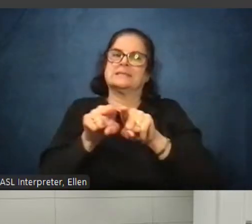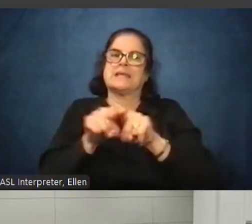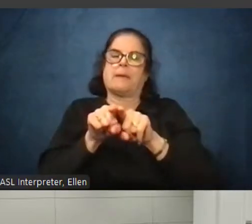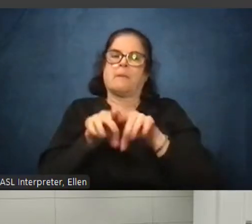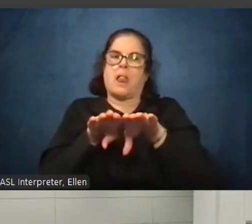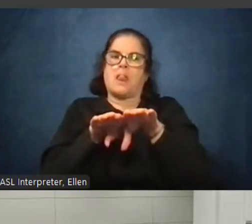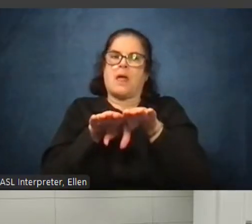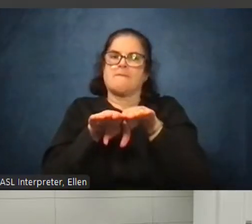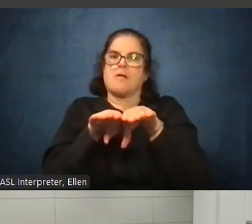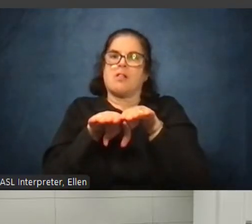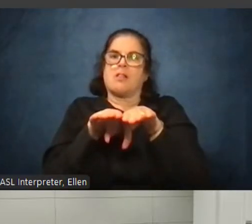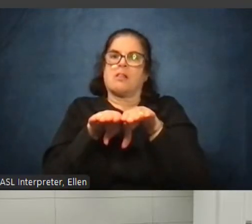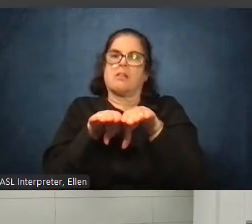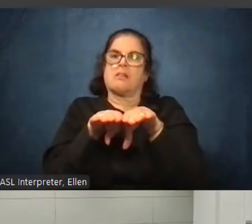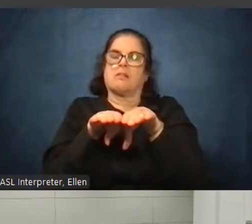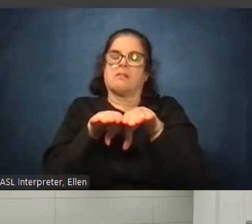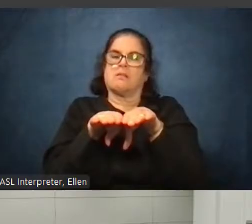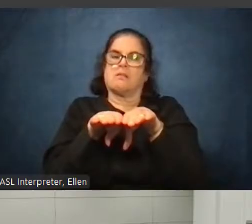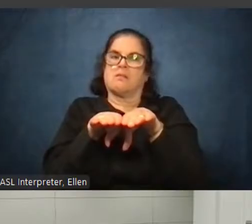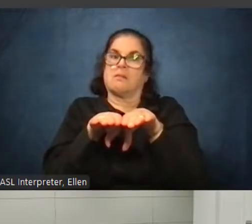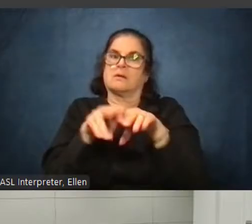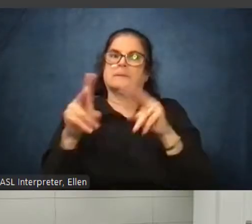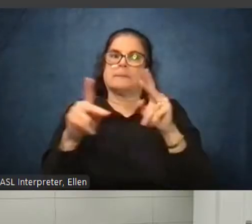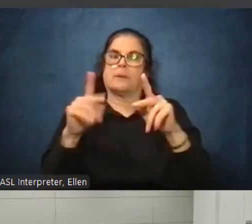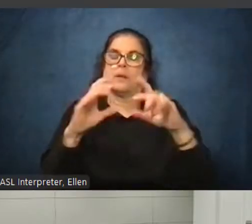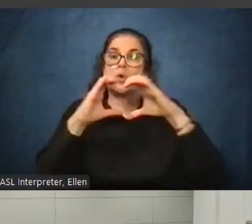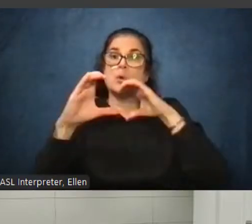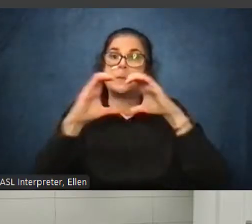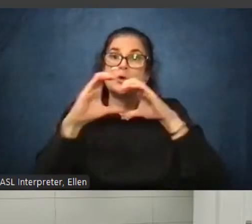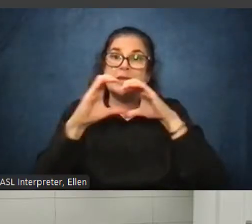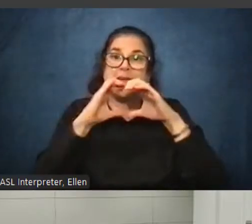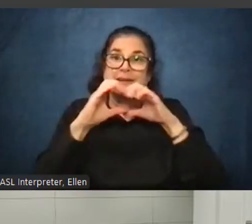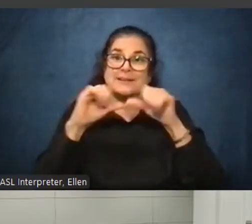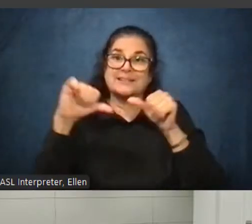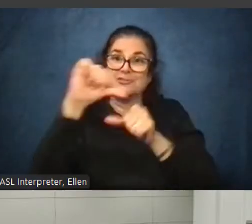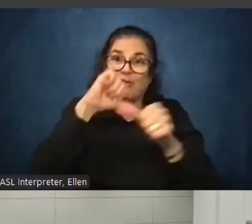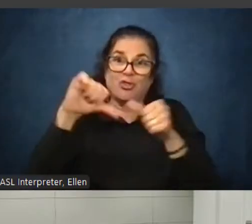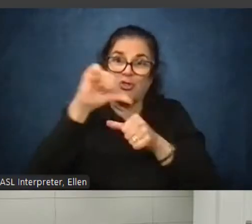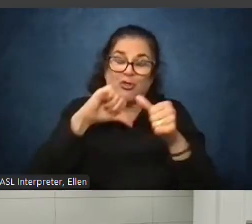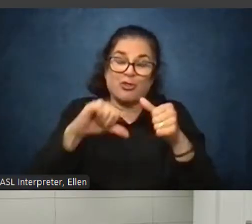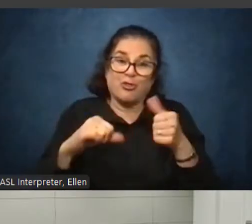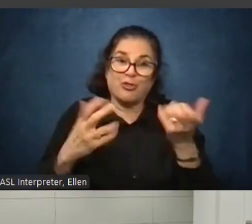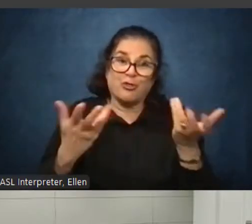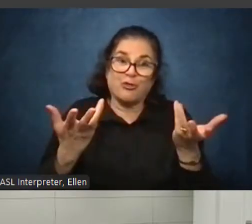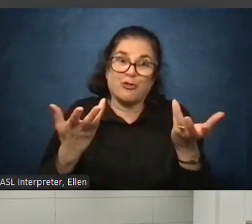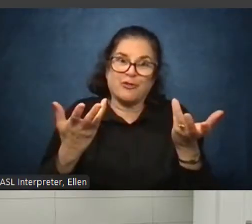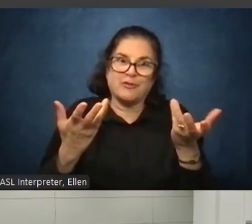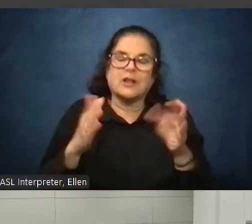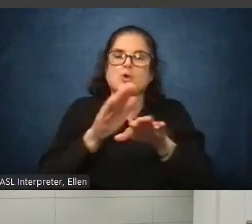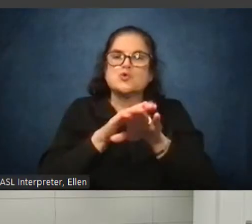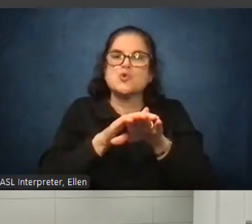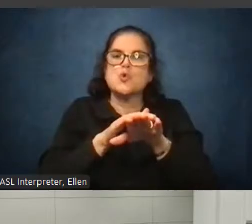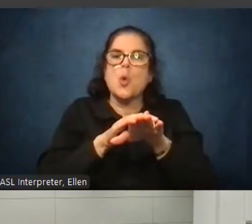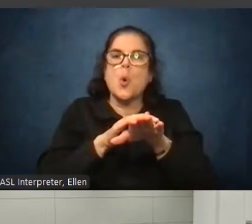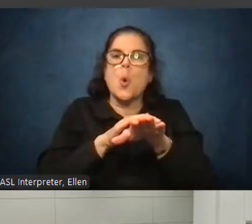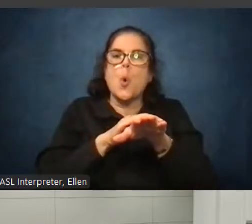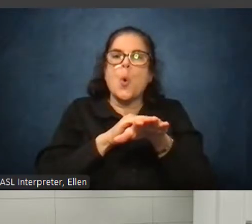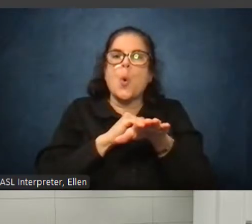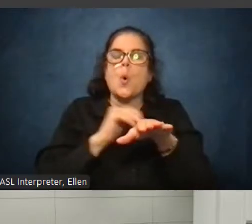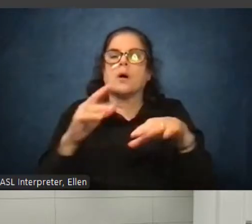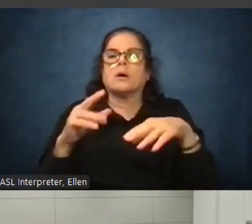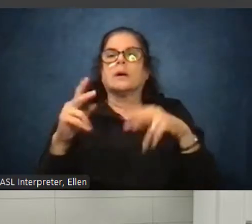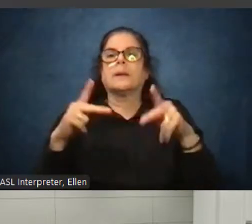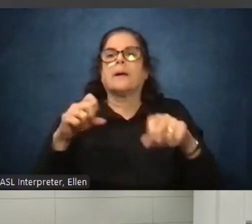where people will be communicating with each other. And this is, again, this is at slow speeds, right? So people